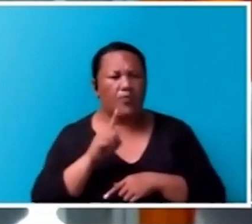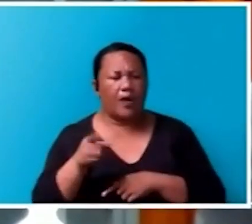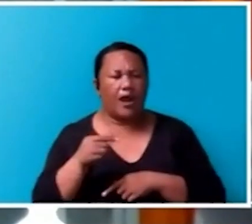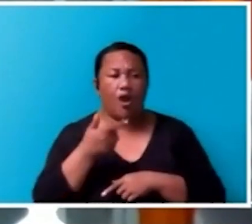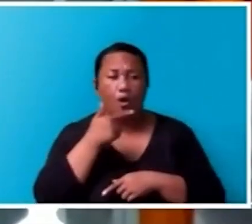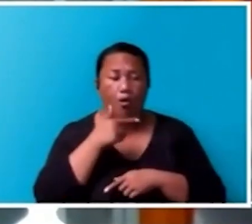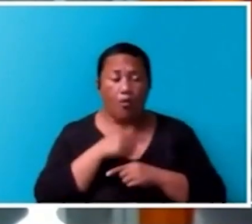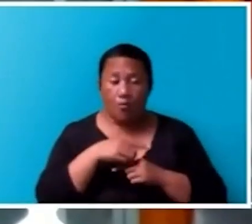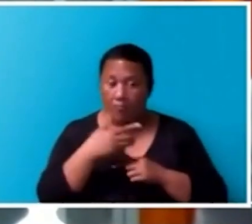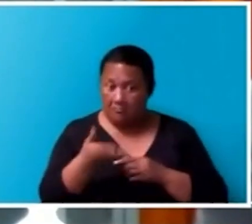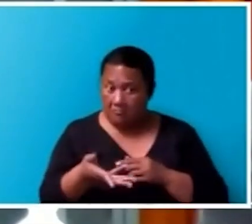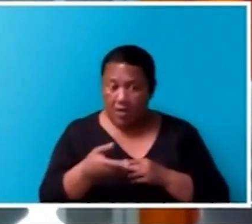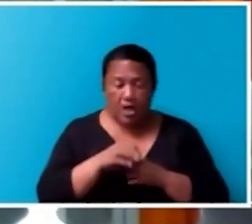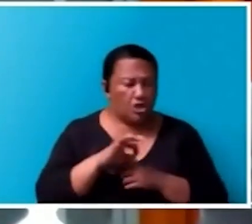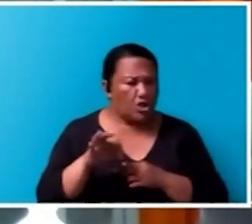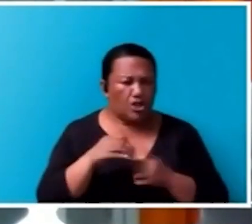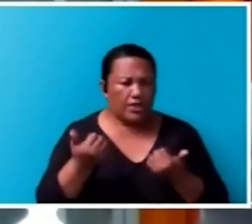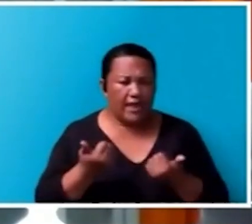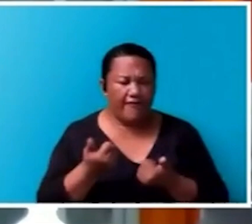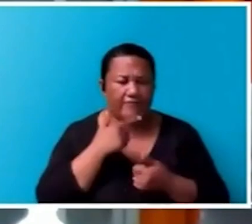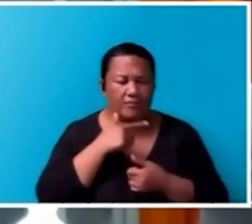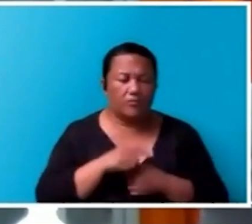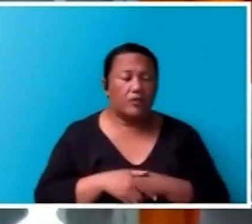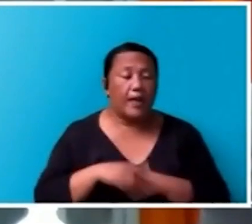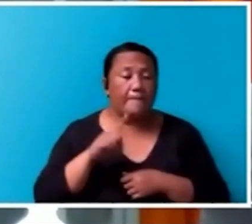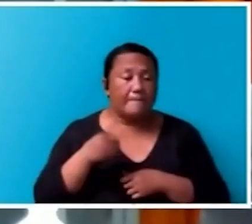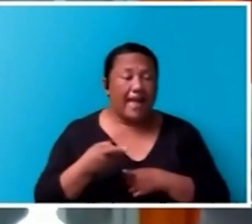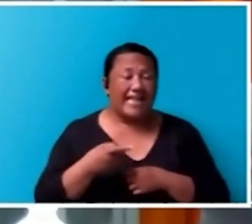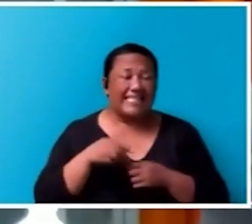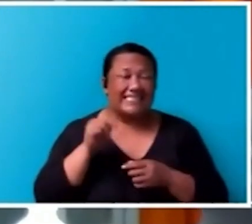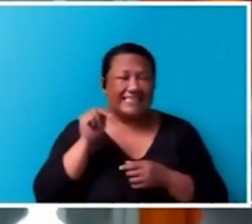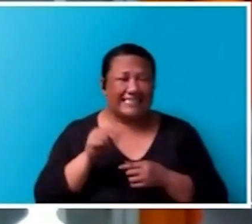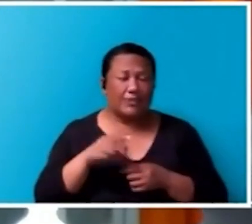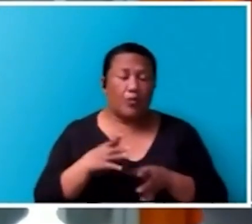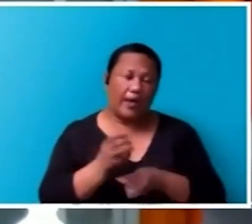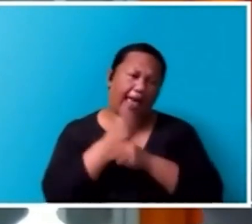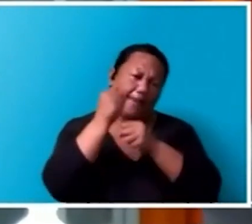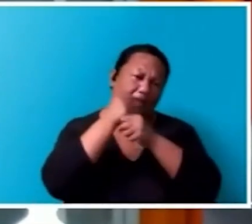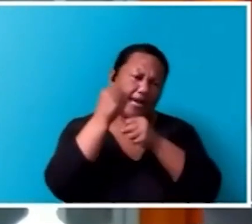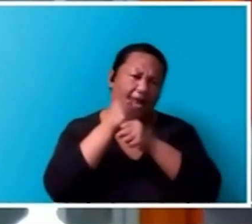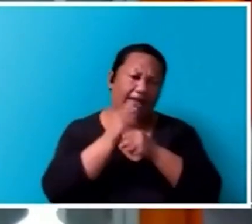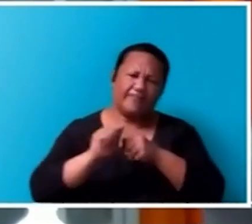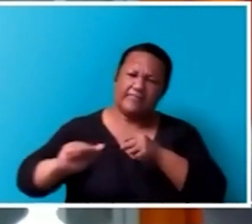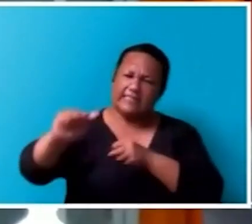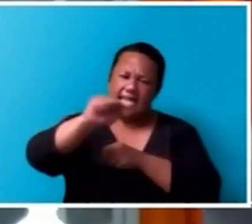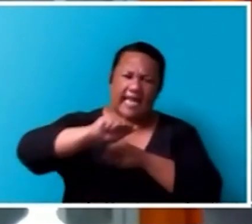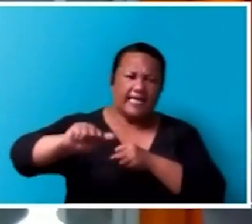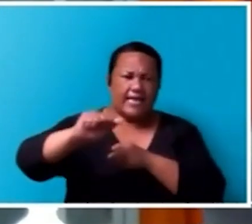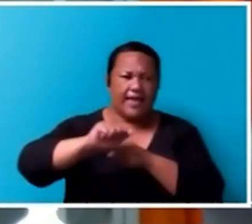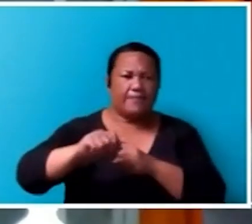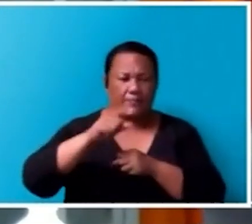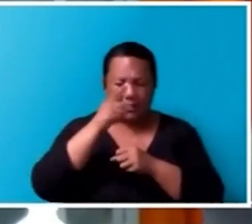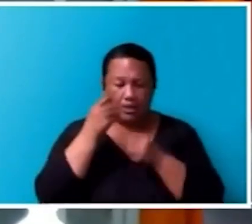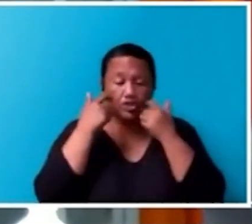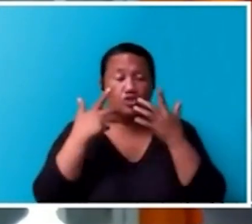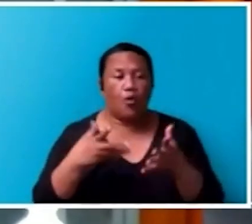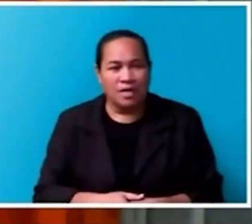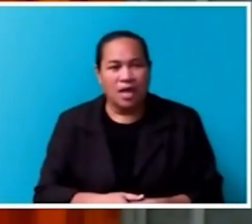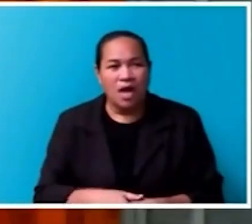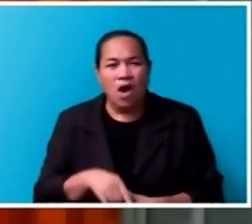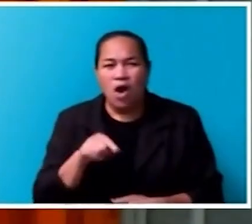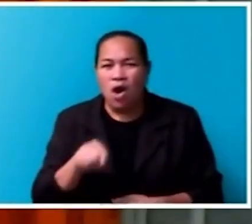park deserves more than basic upkeep. It requires a modern and upgraded stadium that reflects its significance to the